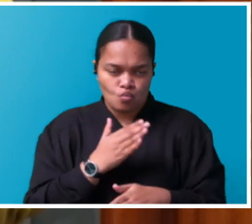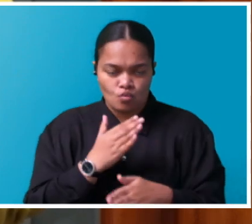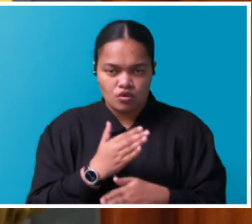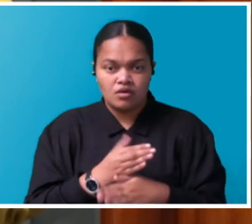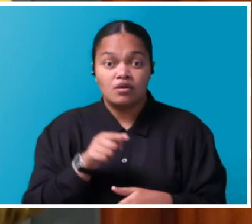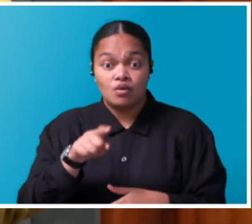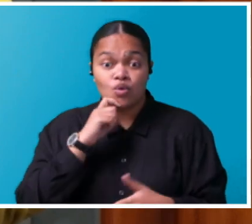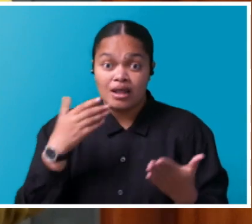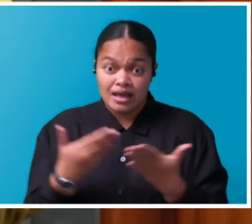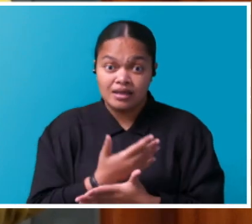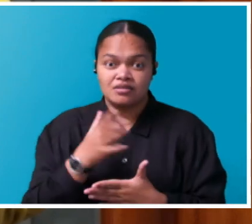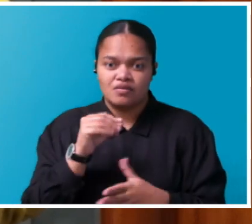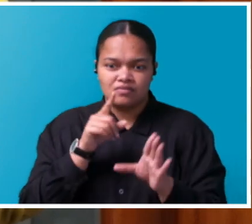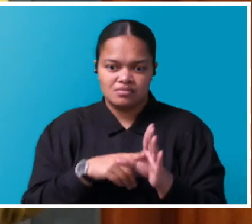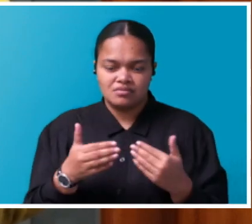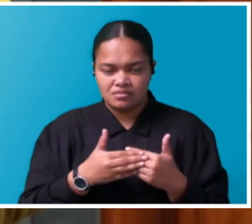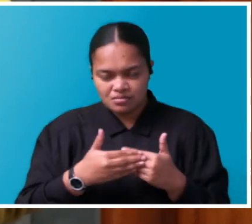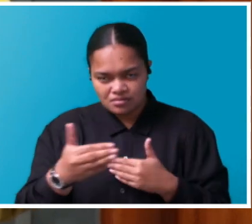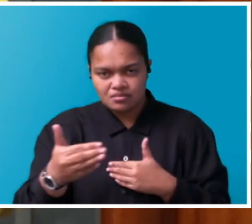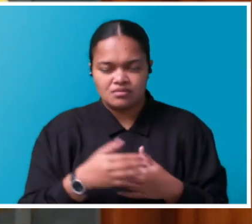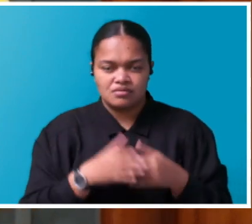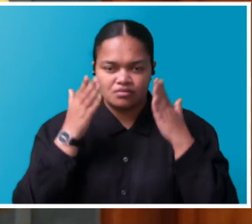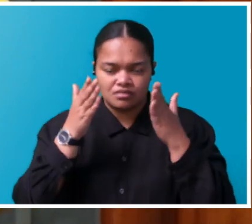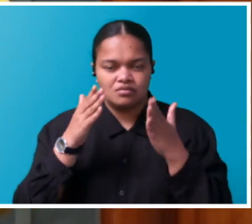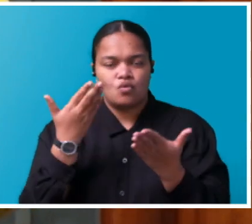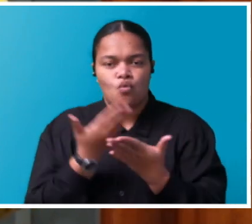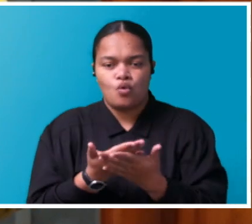enter into an era of unprecedented attention in terms of